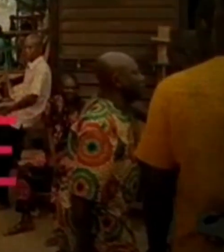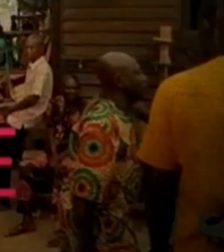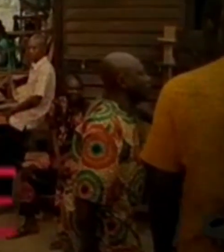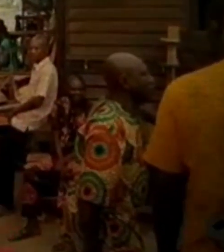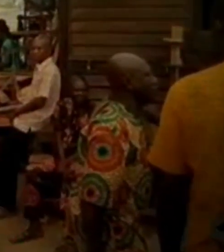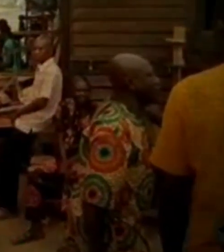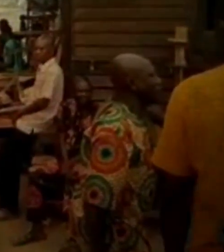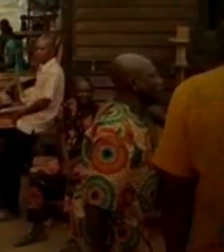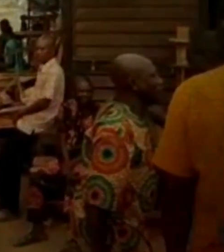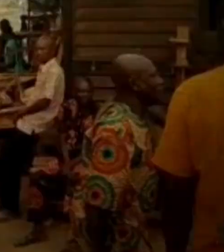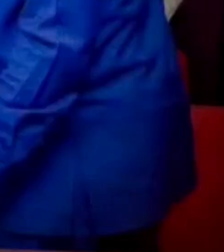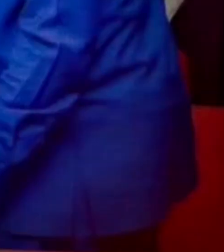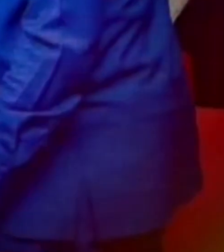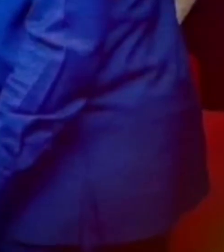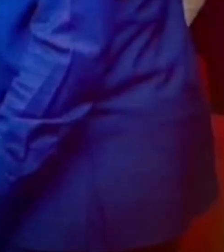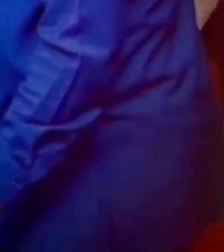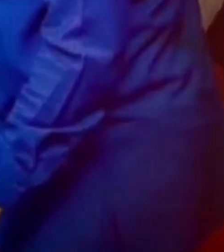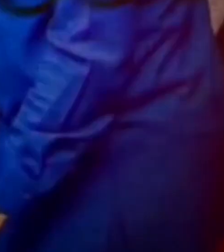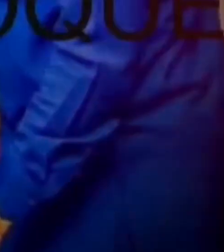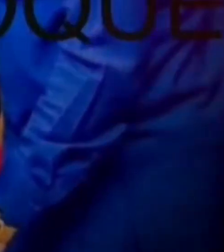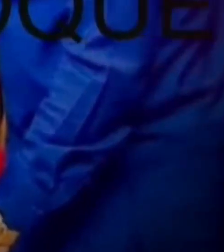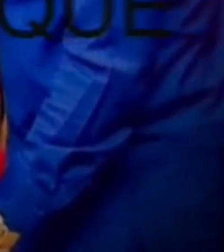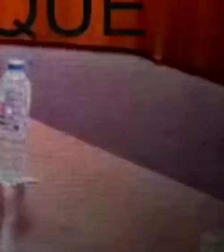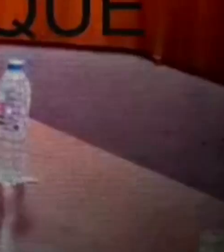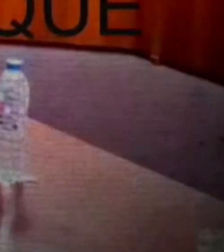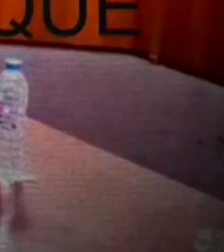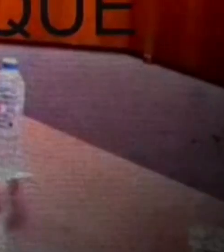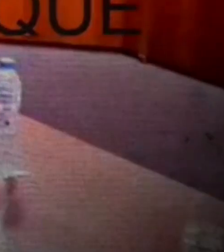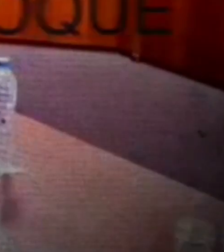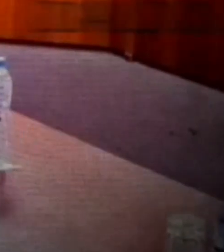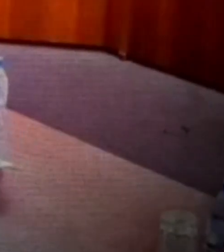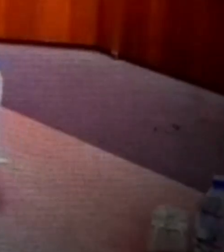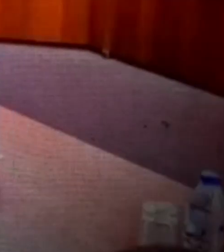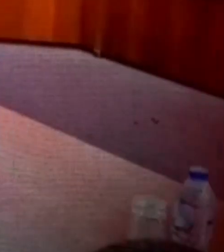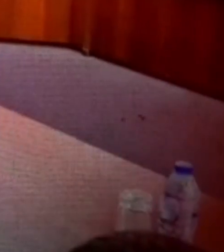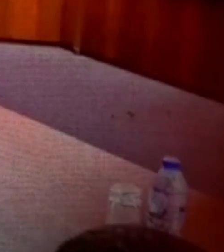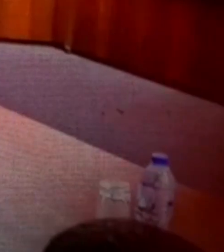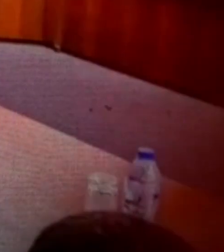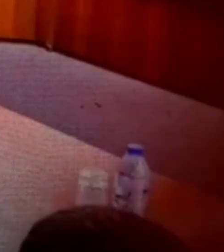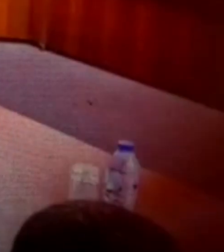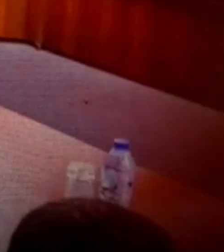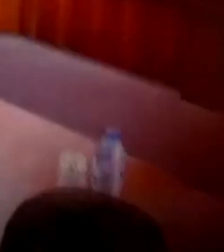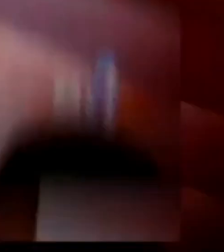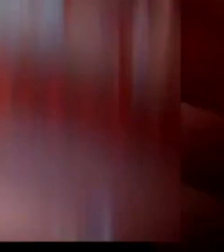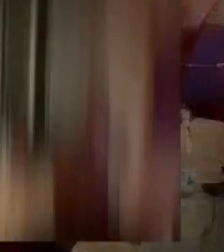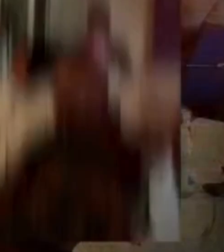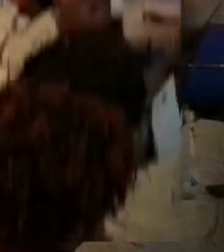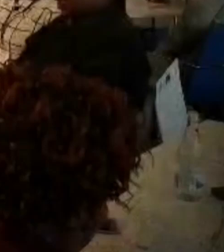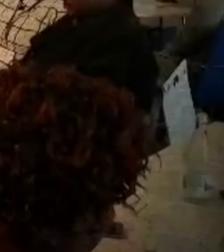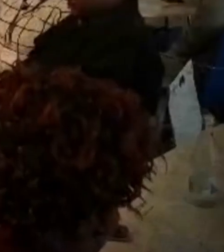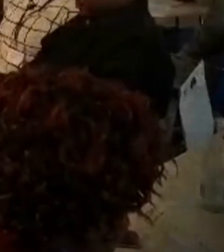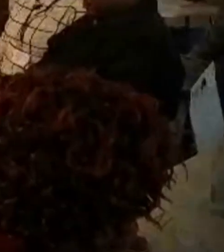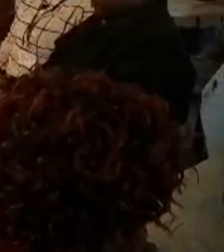state. We must adopt a peaceful and dialogue-driven approach in our pursuit of change. Clearly, we